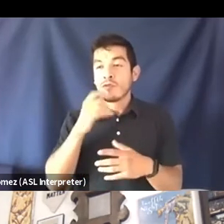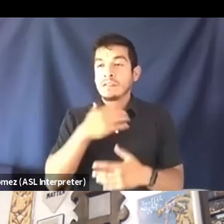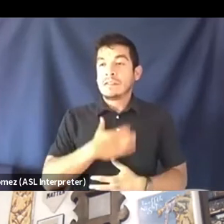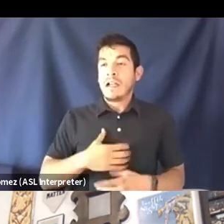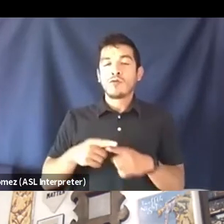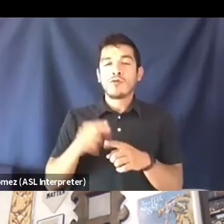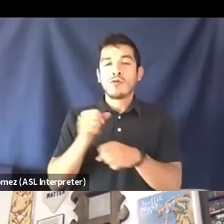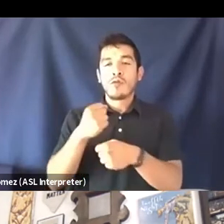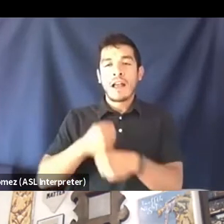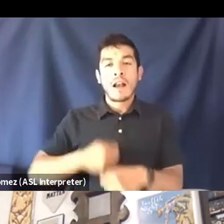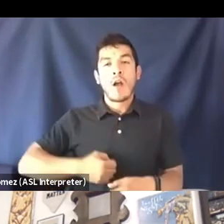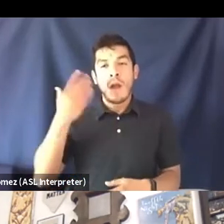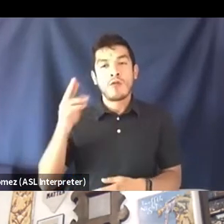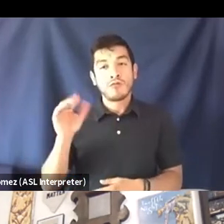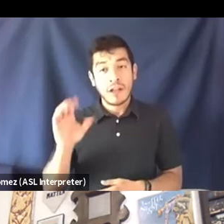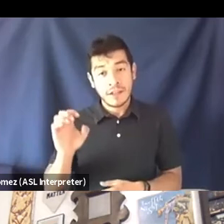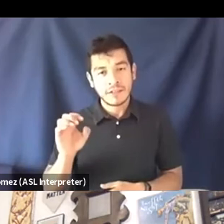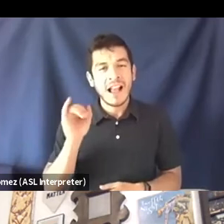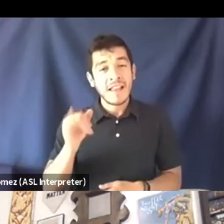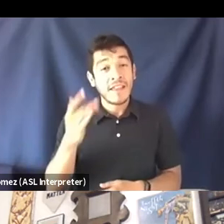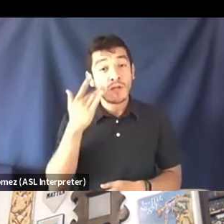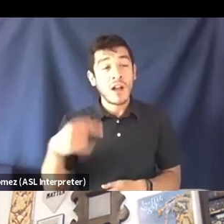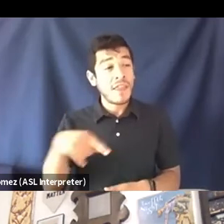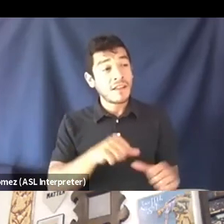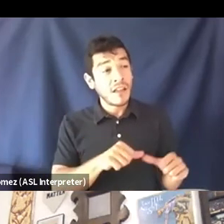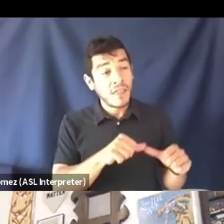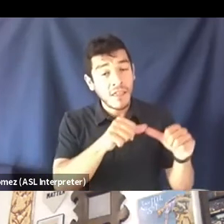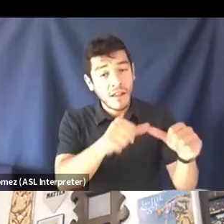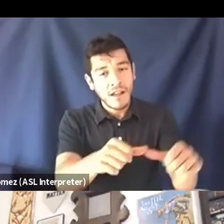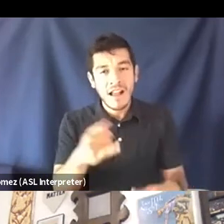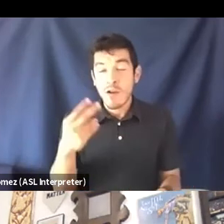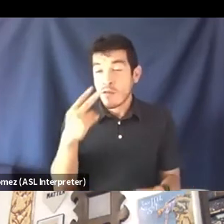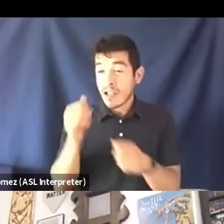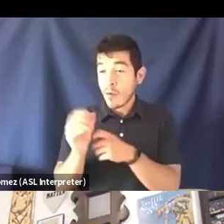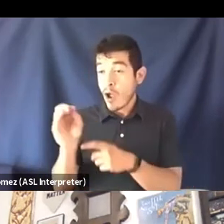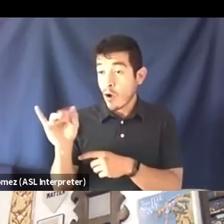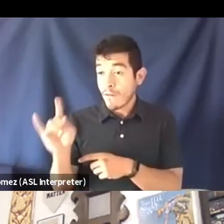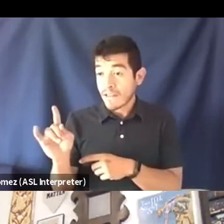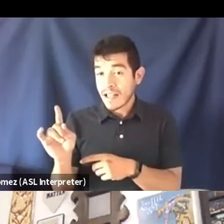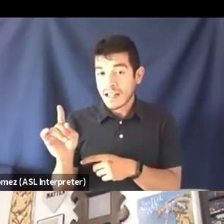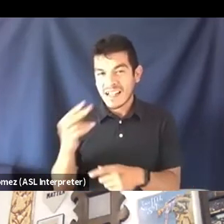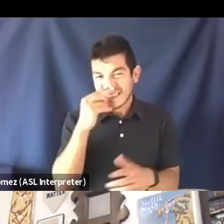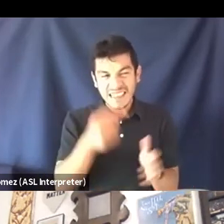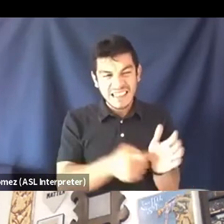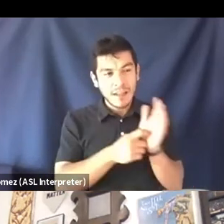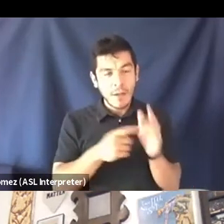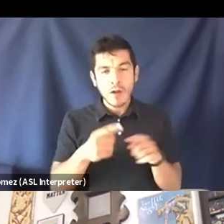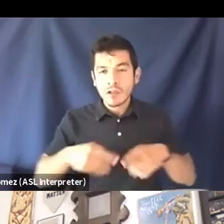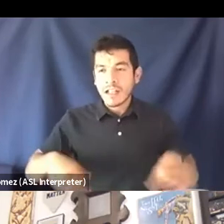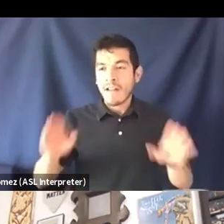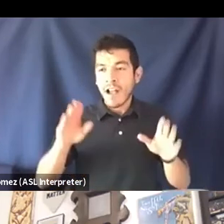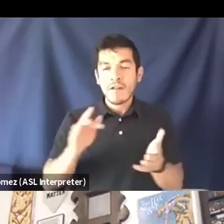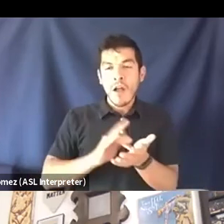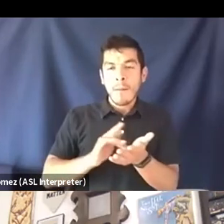And that's one of the reasons it's perpetuated. And we're seeing it bubbling up in so many ways. Certainly with COVID, we're seeing the demand to sacrifice medically